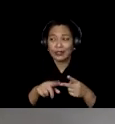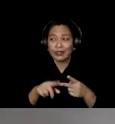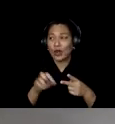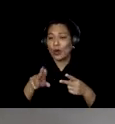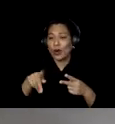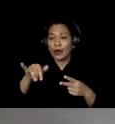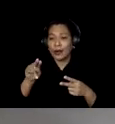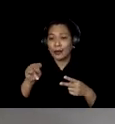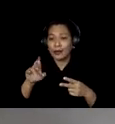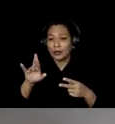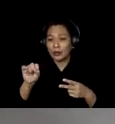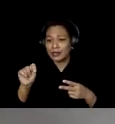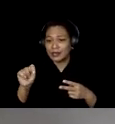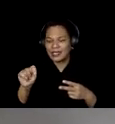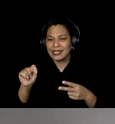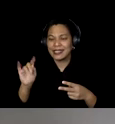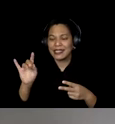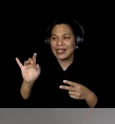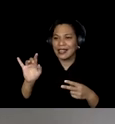Pinterest or like these,